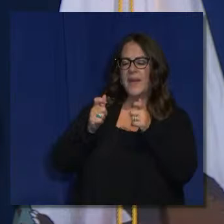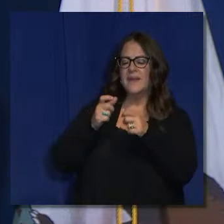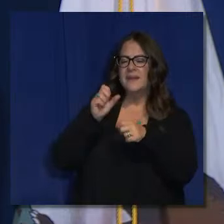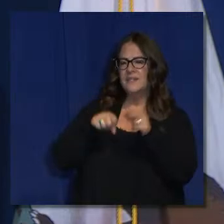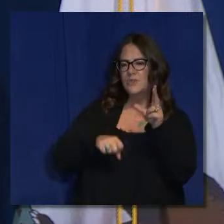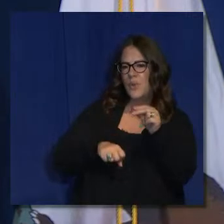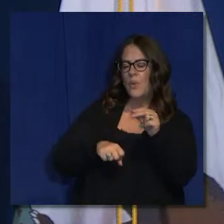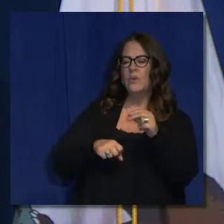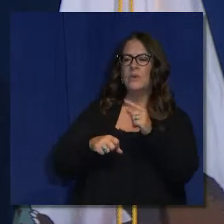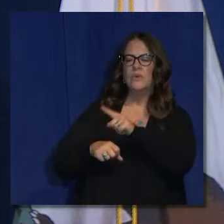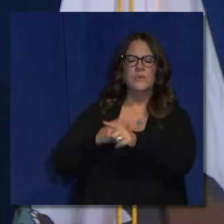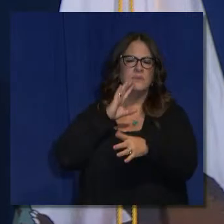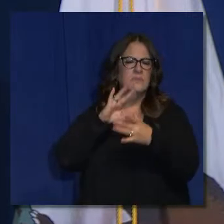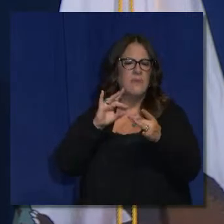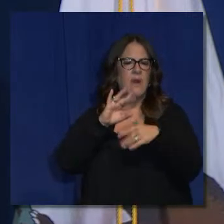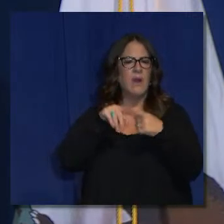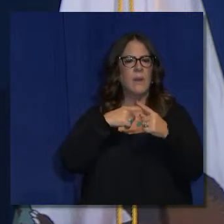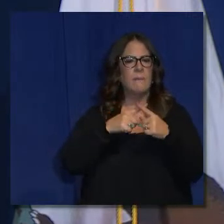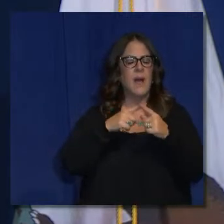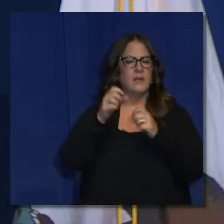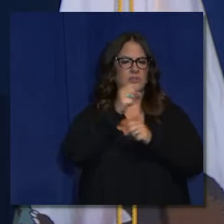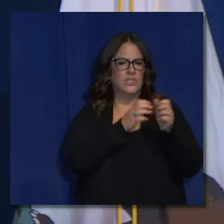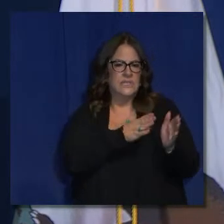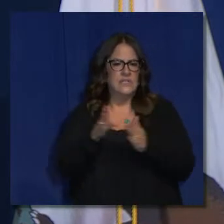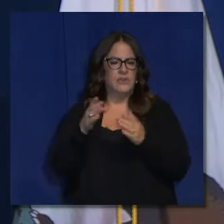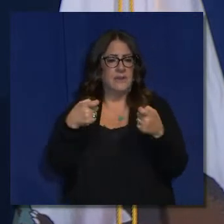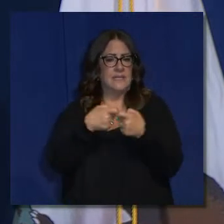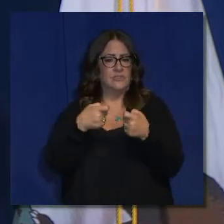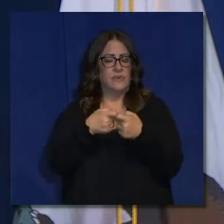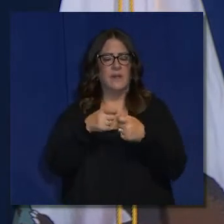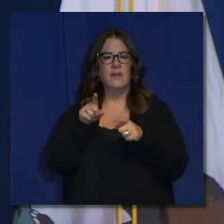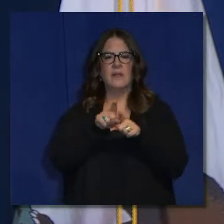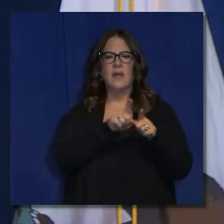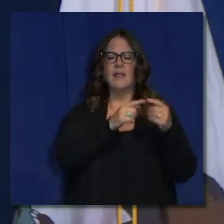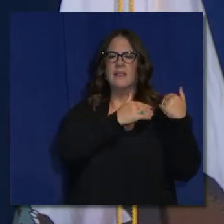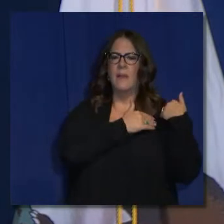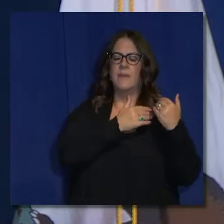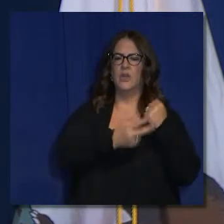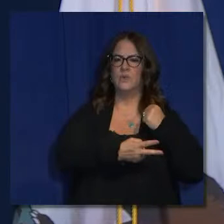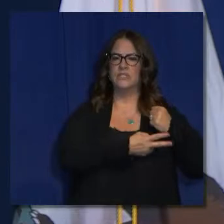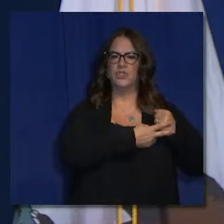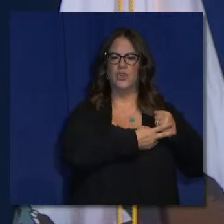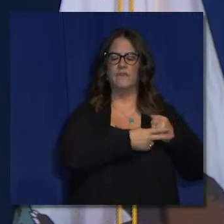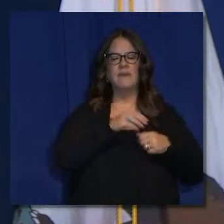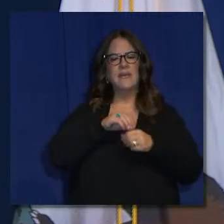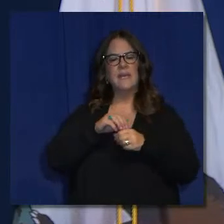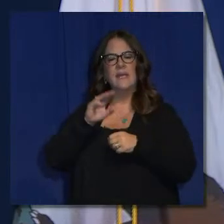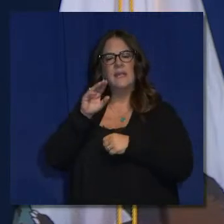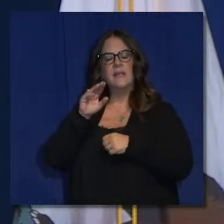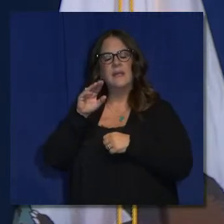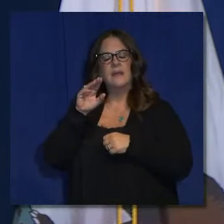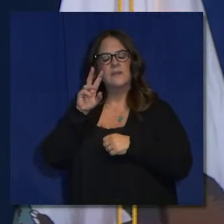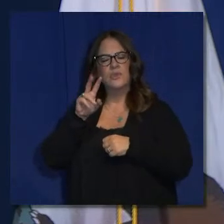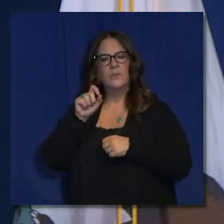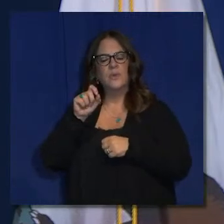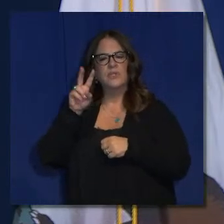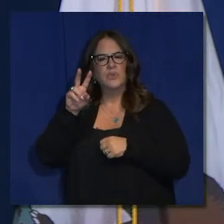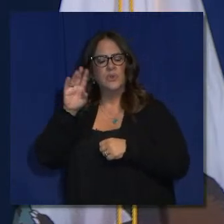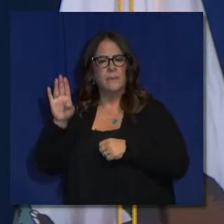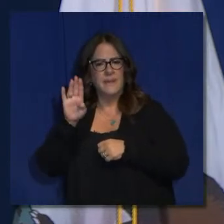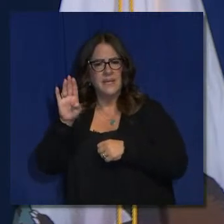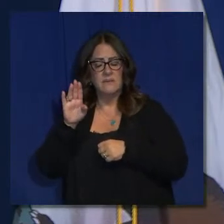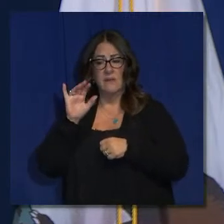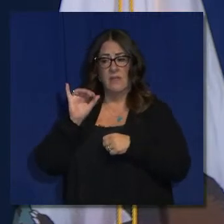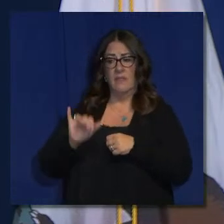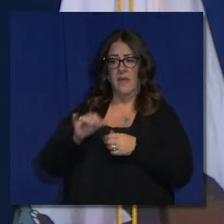You were just talking about the strategic electricity reliability reserve in the May revised $5.2 billion. Will those